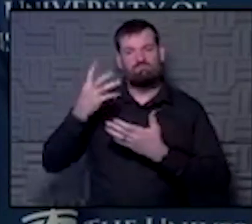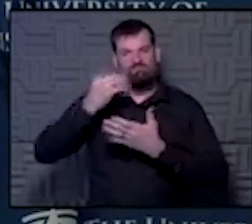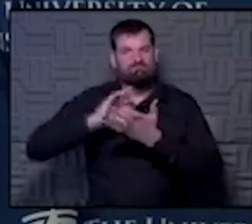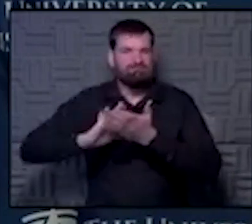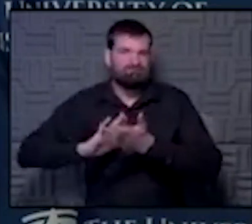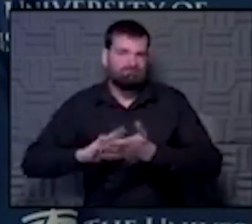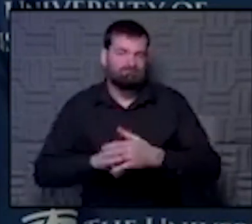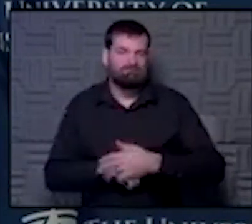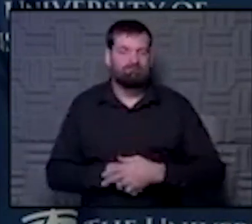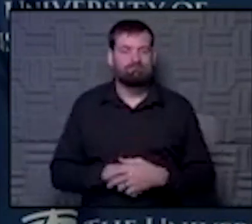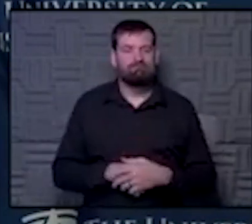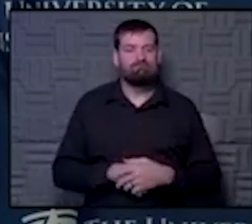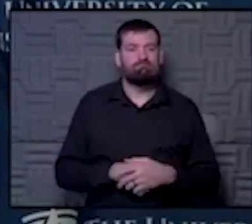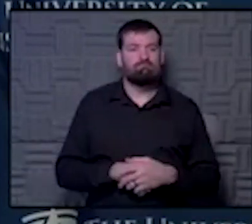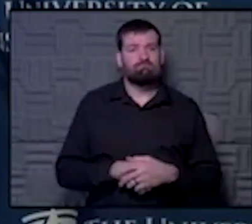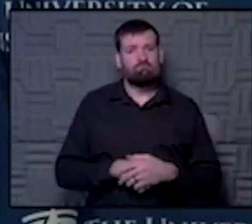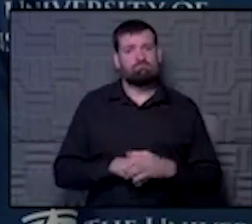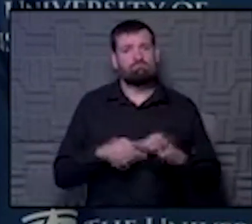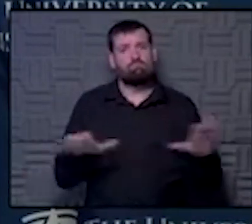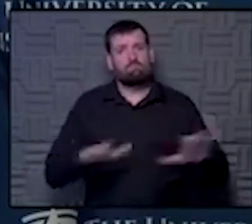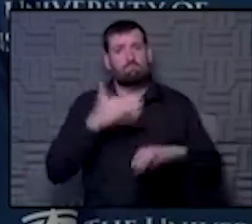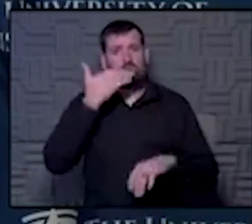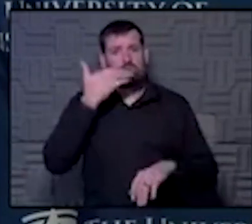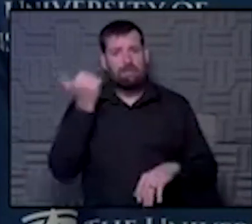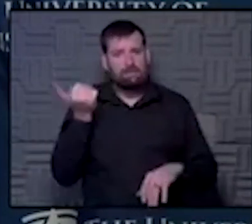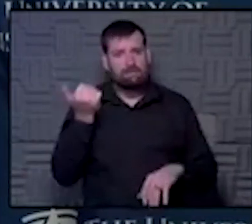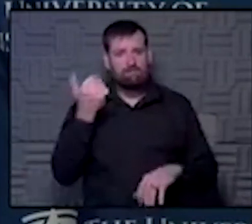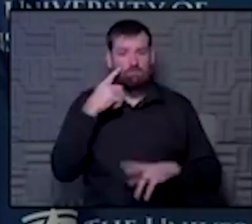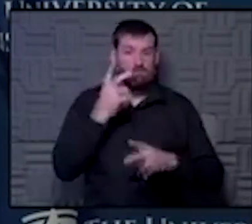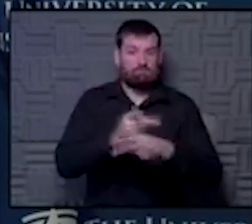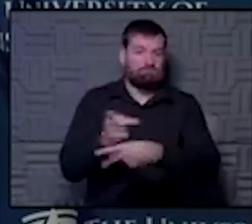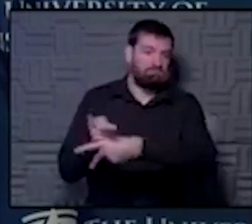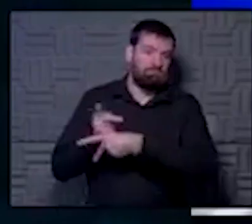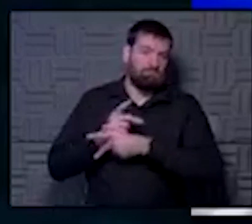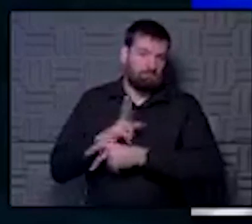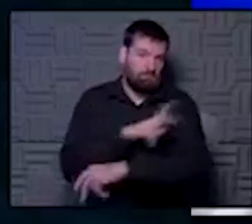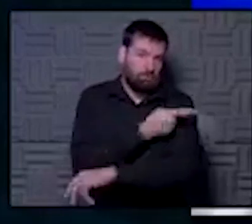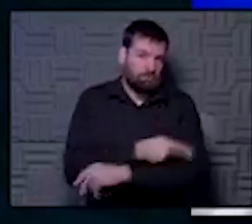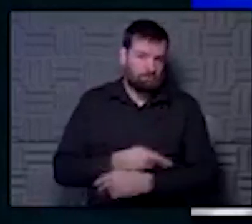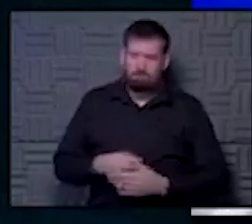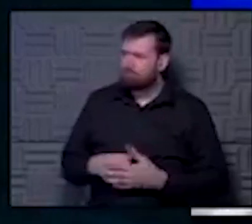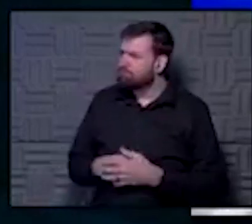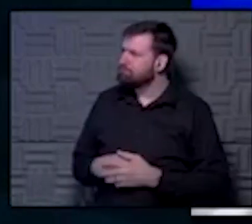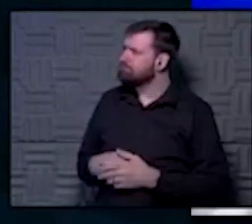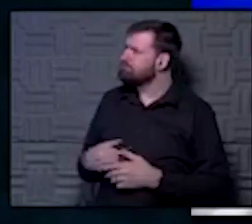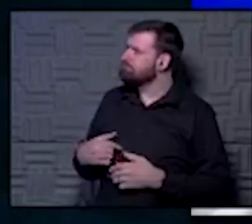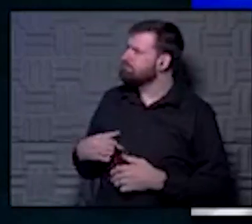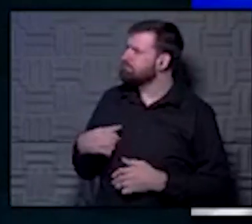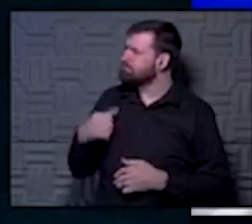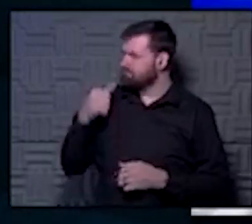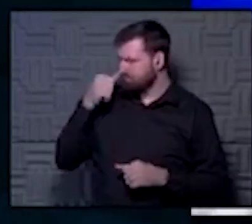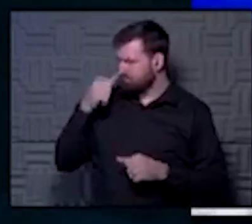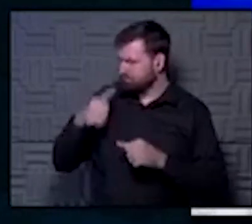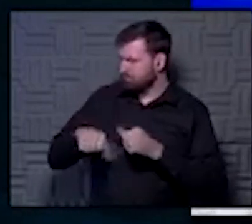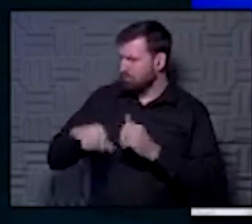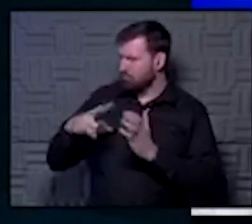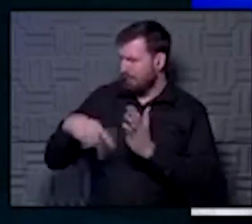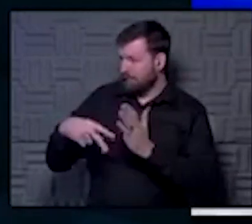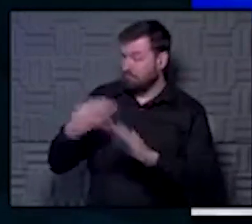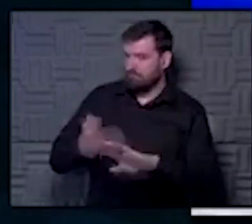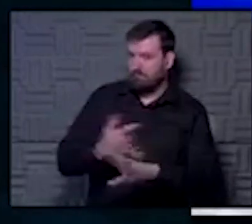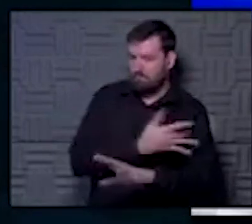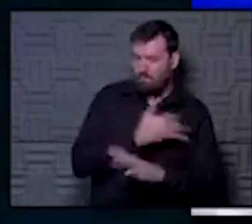I think we're doing our best to take care of all these patients. I remember reading in preparation for this that